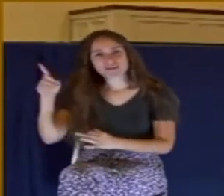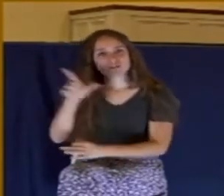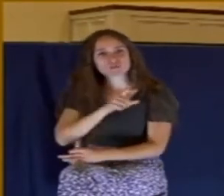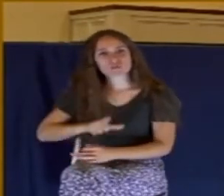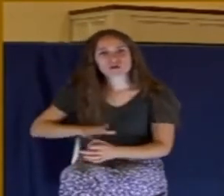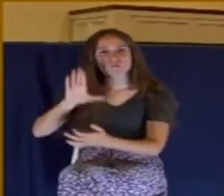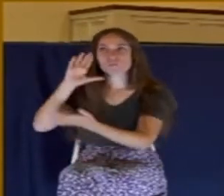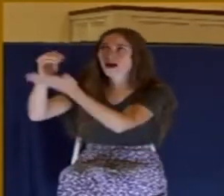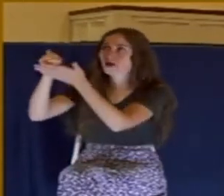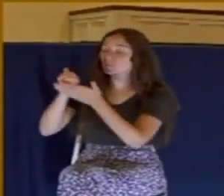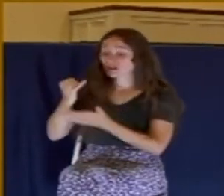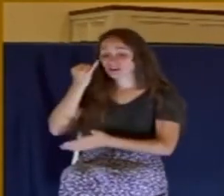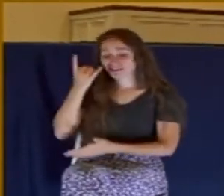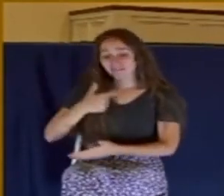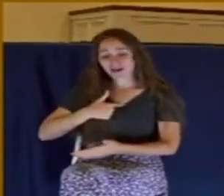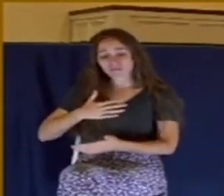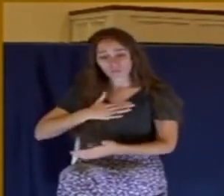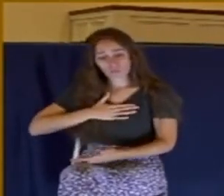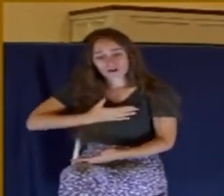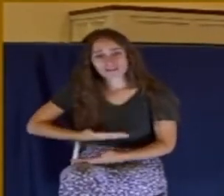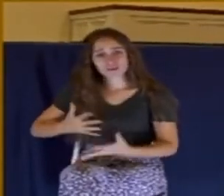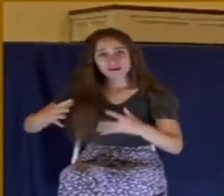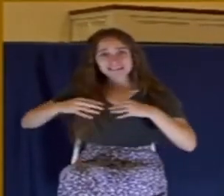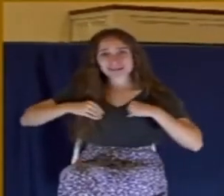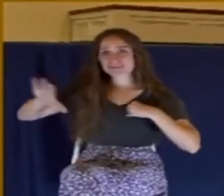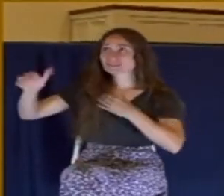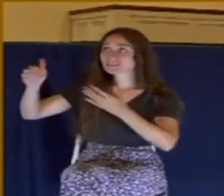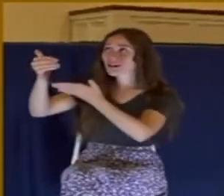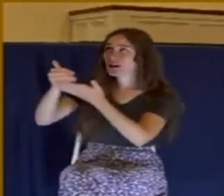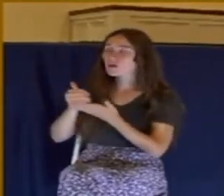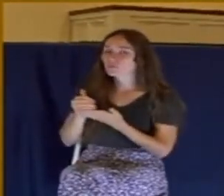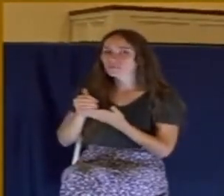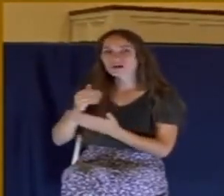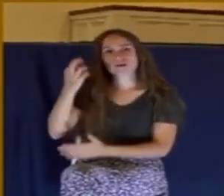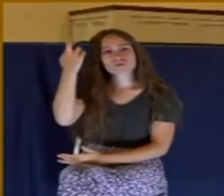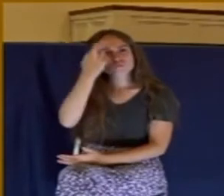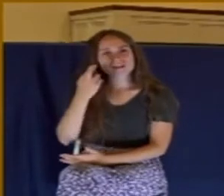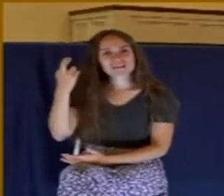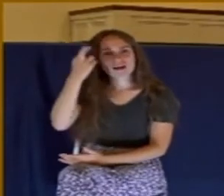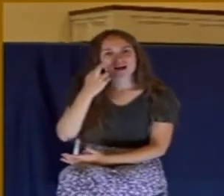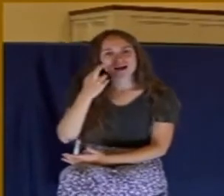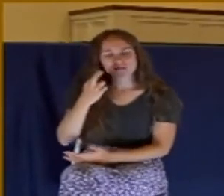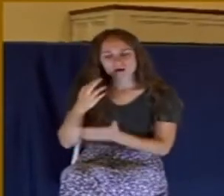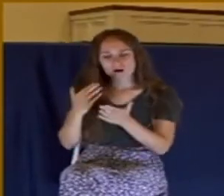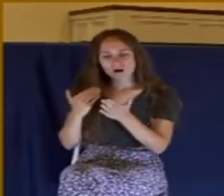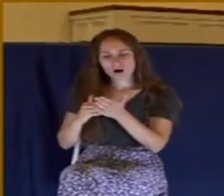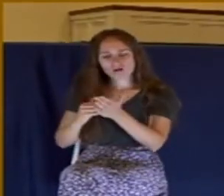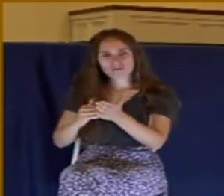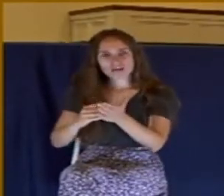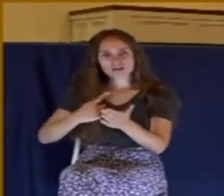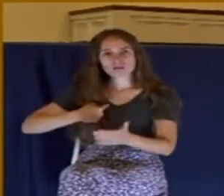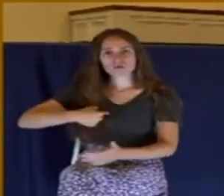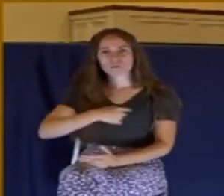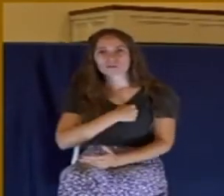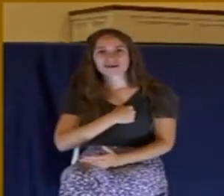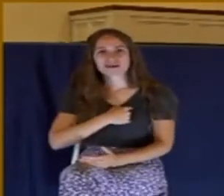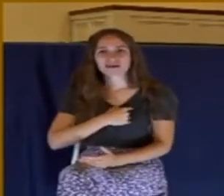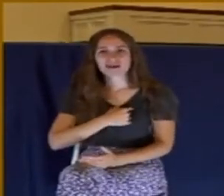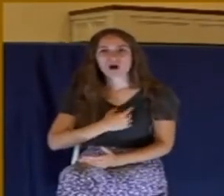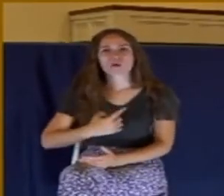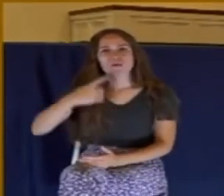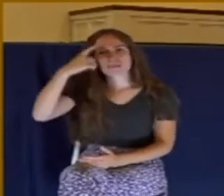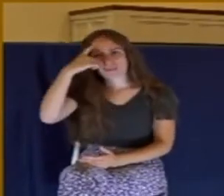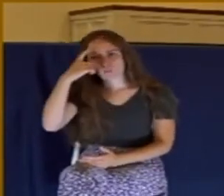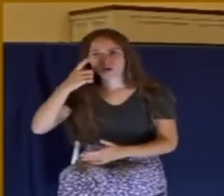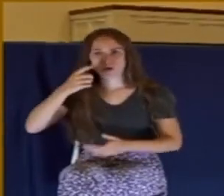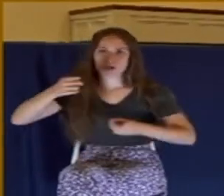helped. It occurred to me that we're often led to indulge that unprofitable grief, which is